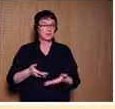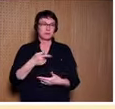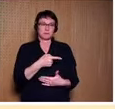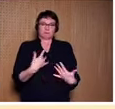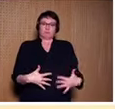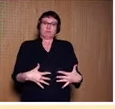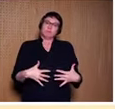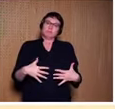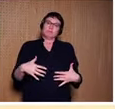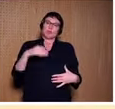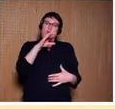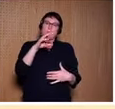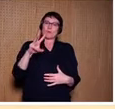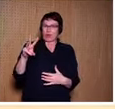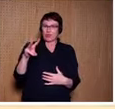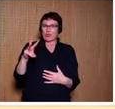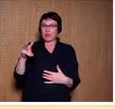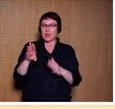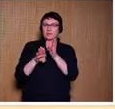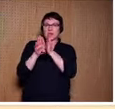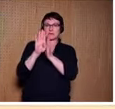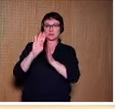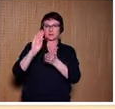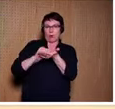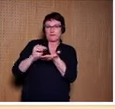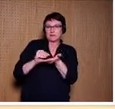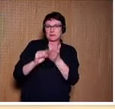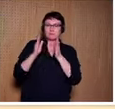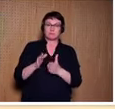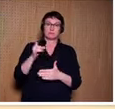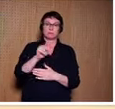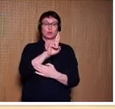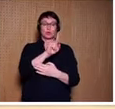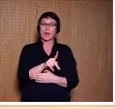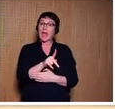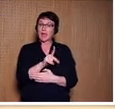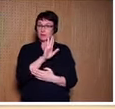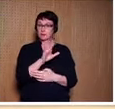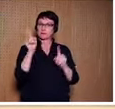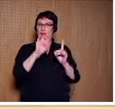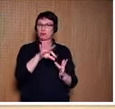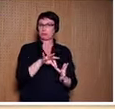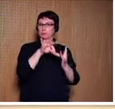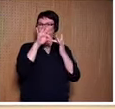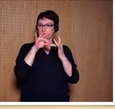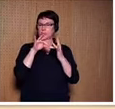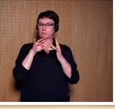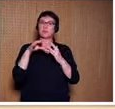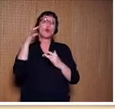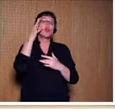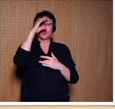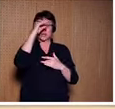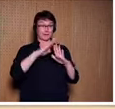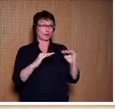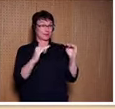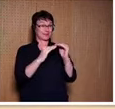Foreign, Commonwealth and Development Office. She's the UK Special Envoy for Gender Equality and represented her government